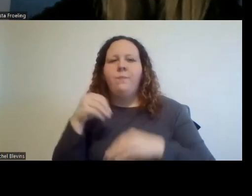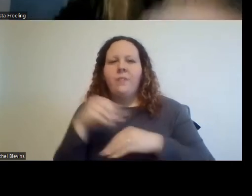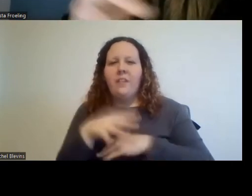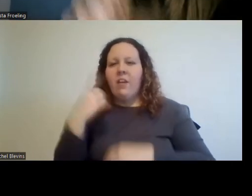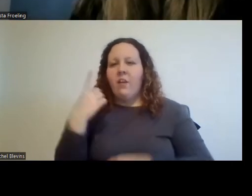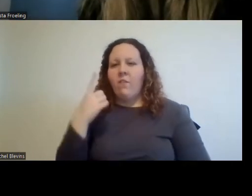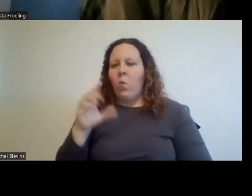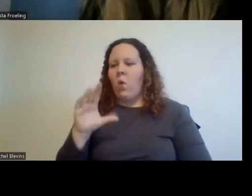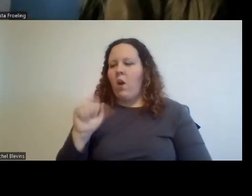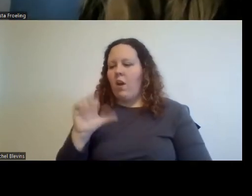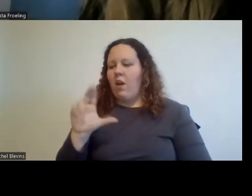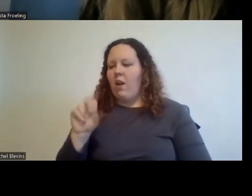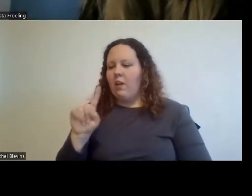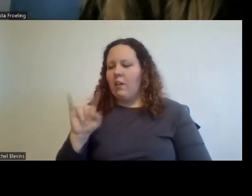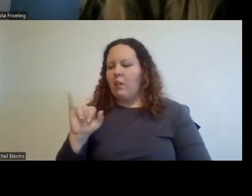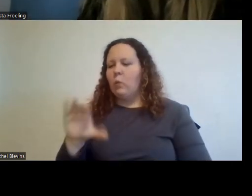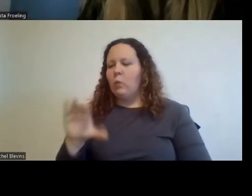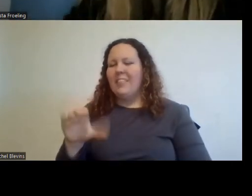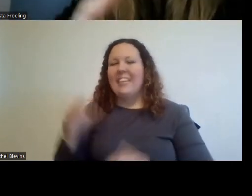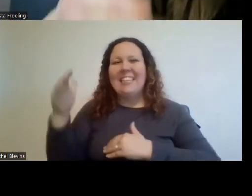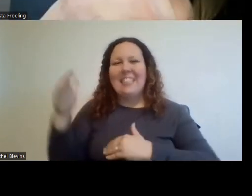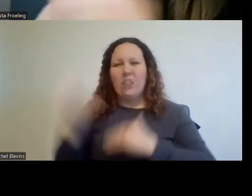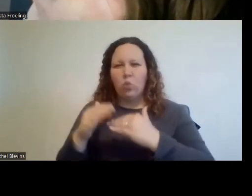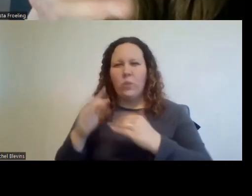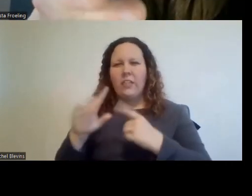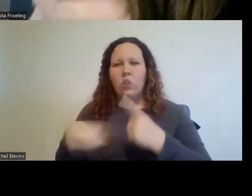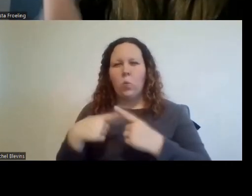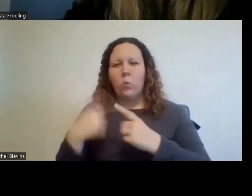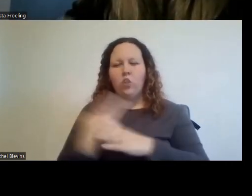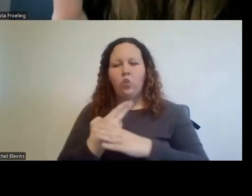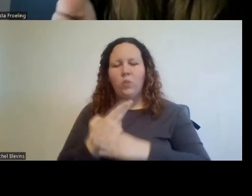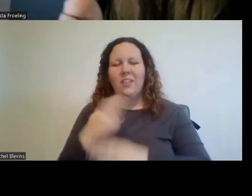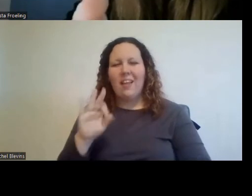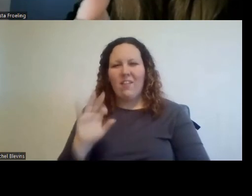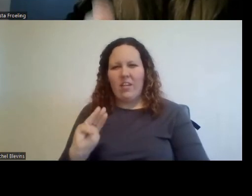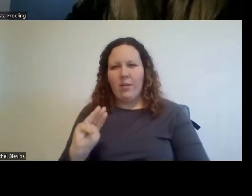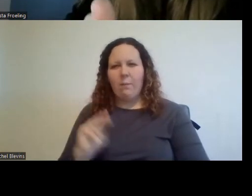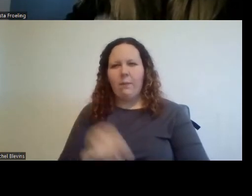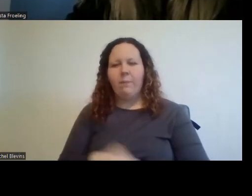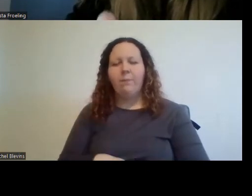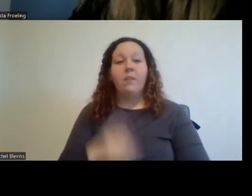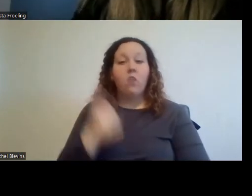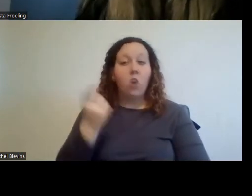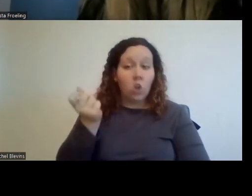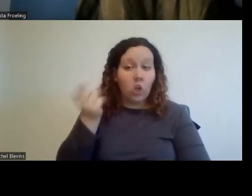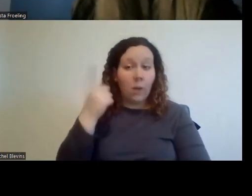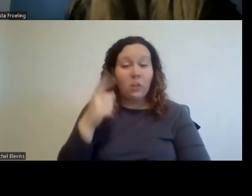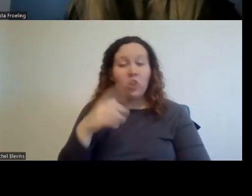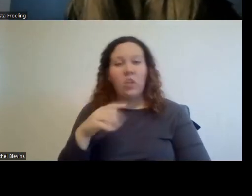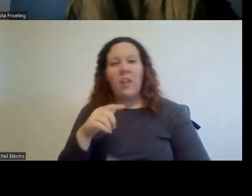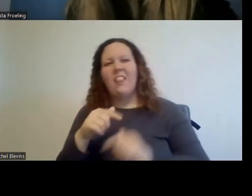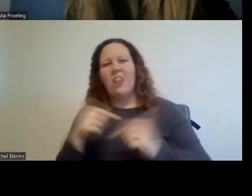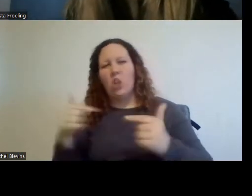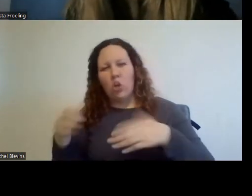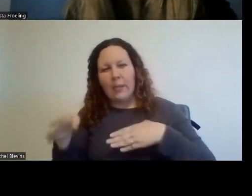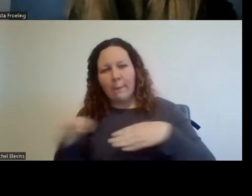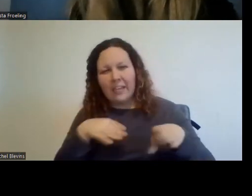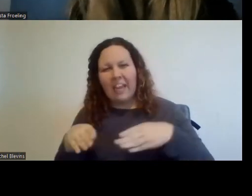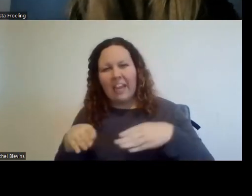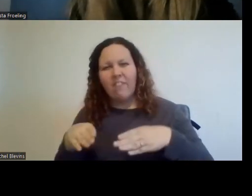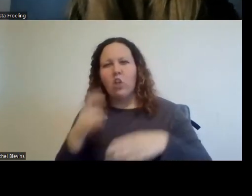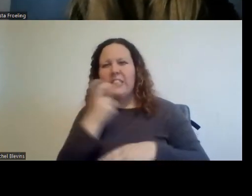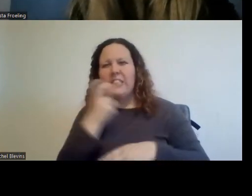acoustics is decreased when you use FM on auditory comprehension, learning behavior, speech